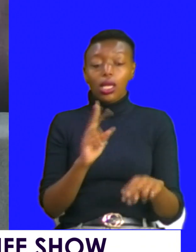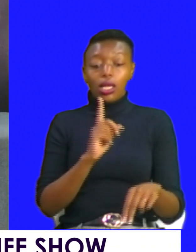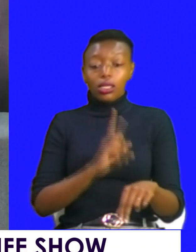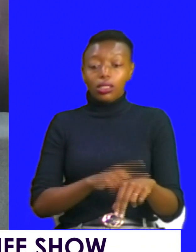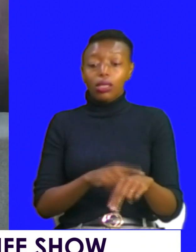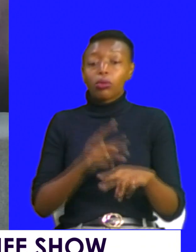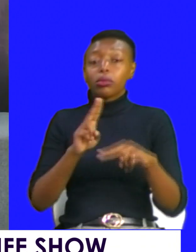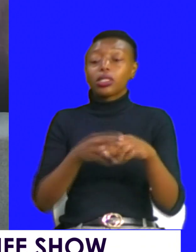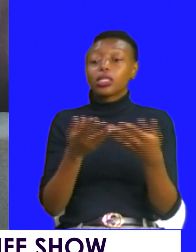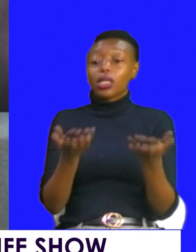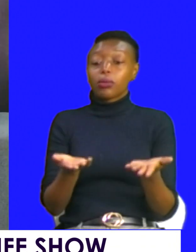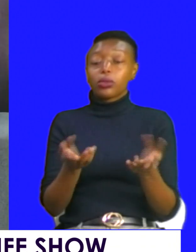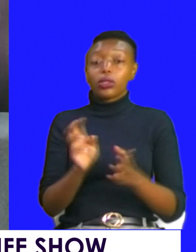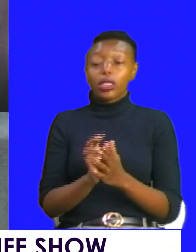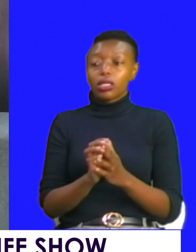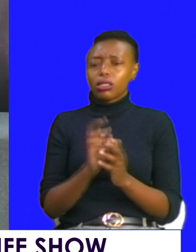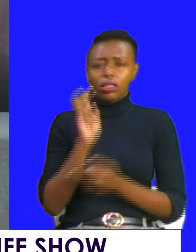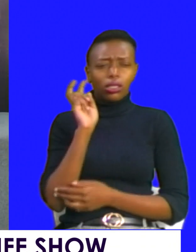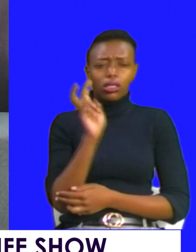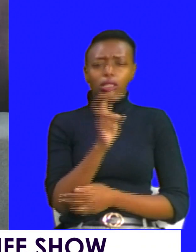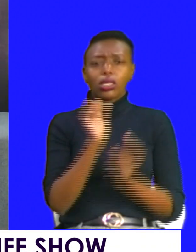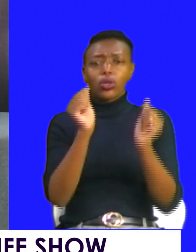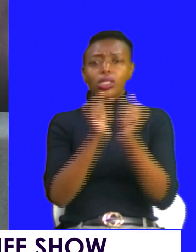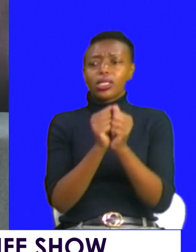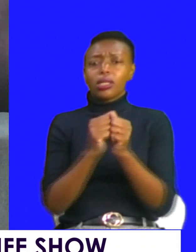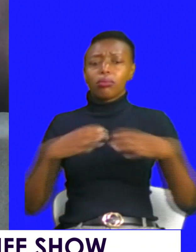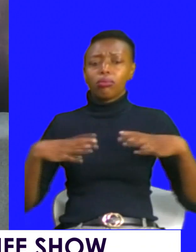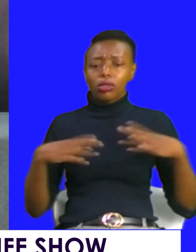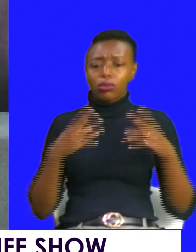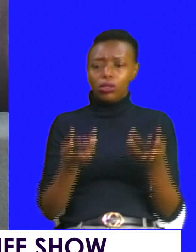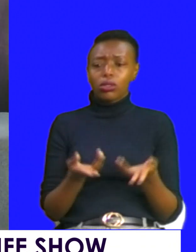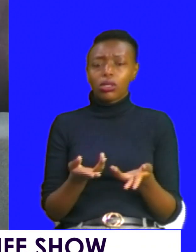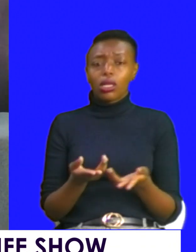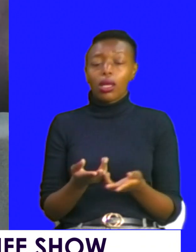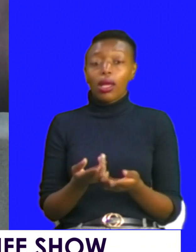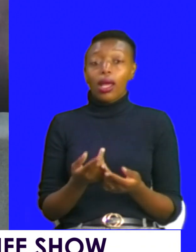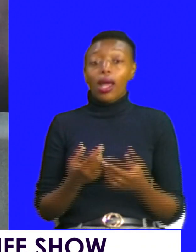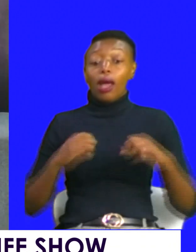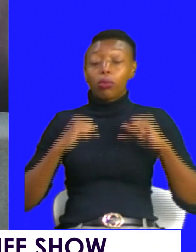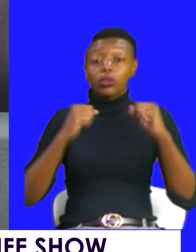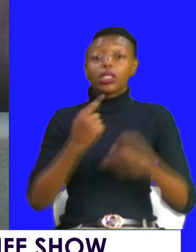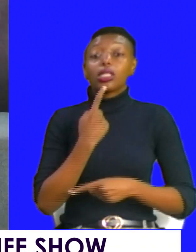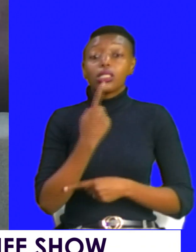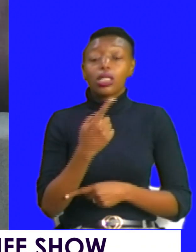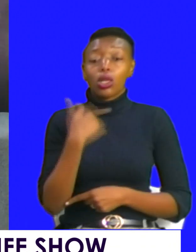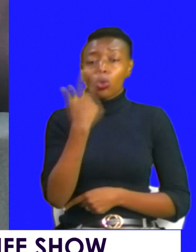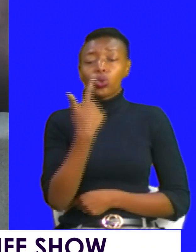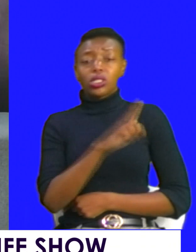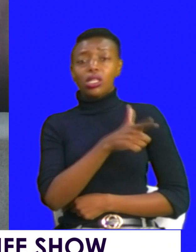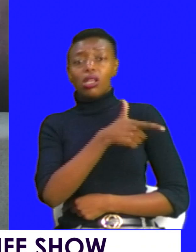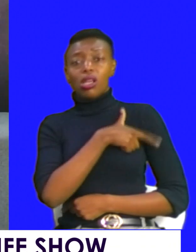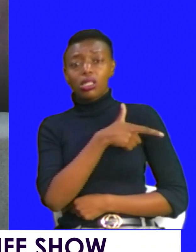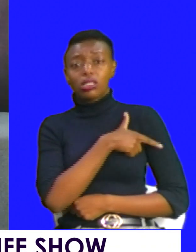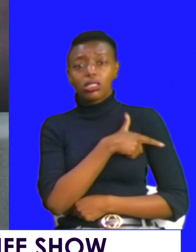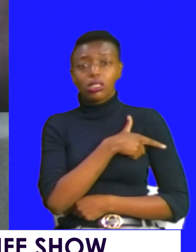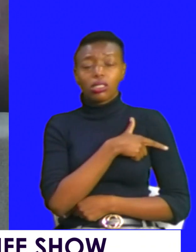just walks in and looks at the 10 of you, just the way you are seated, he'll be able to tell who is lazy and who is working. Okay? The